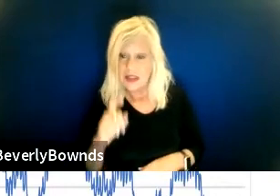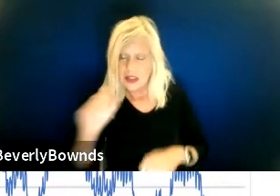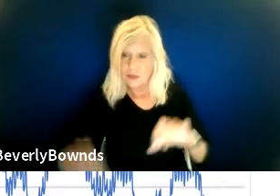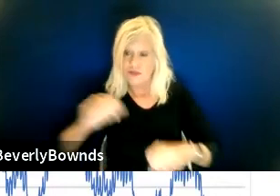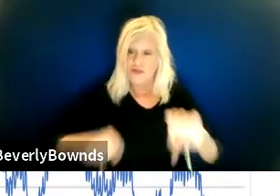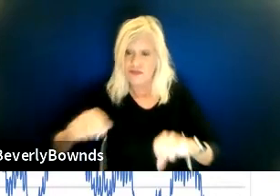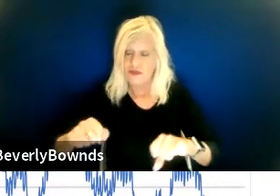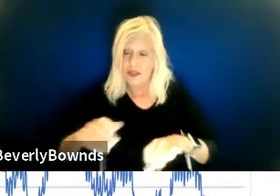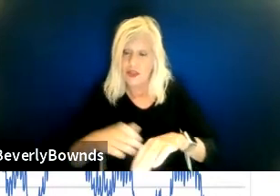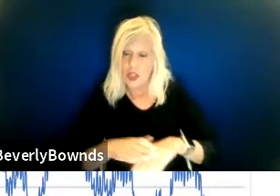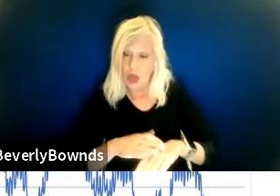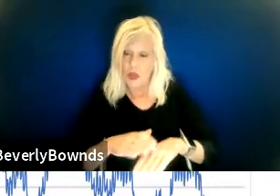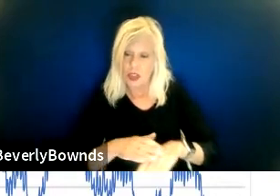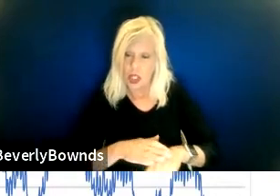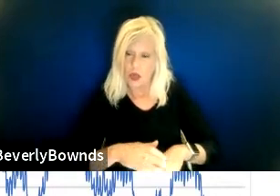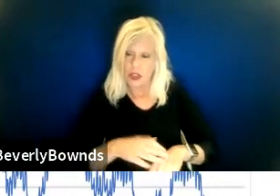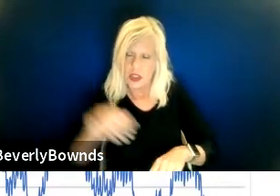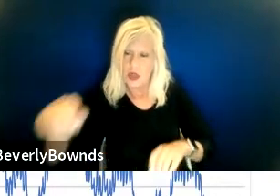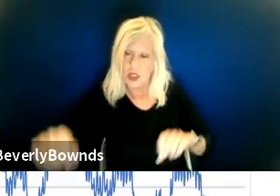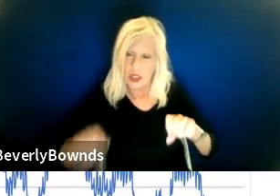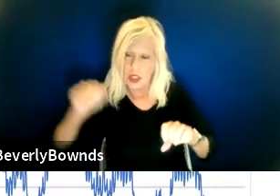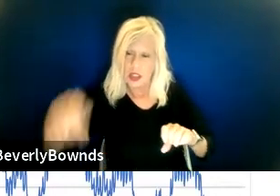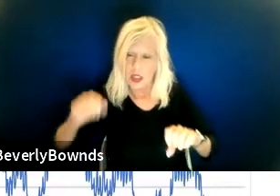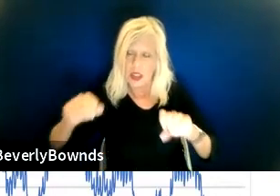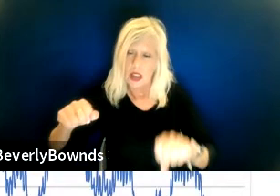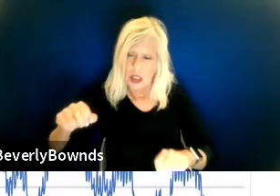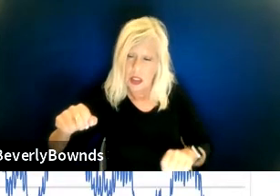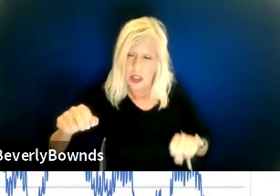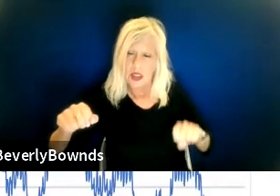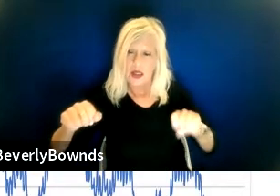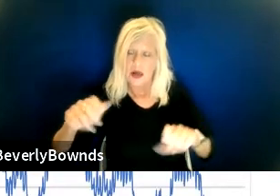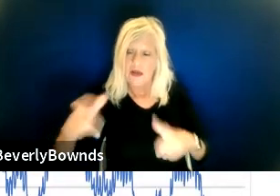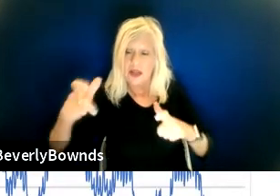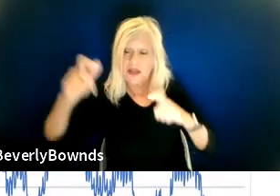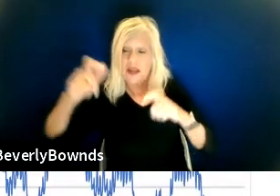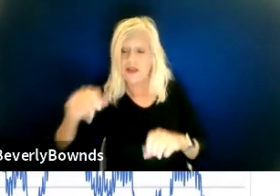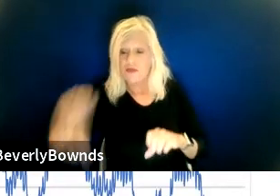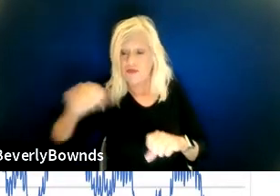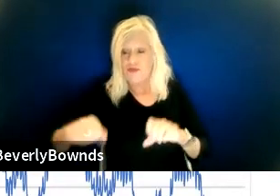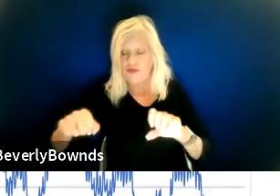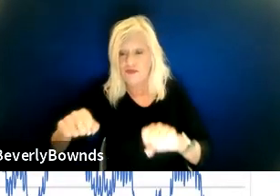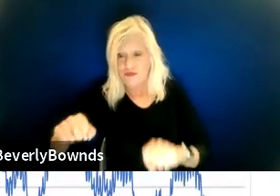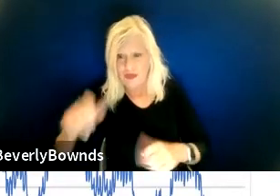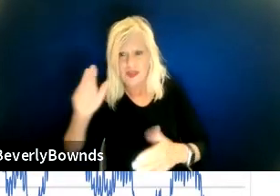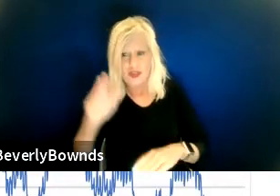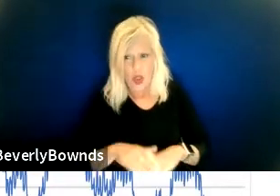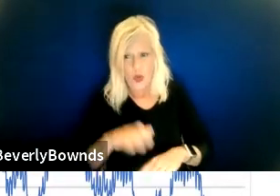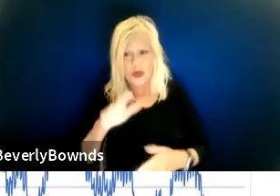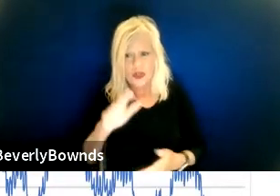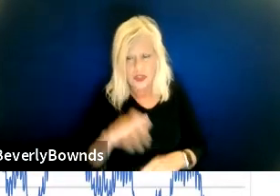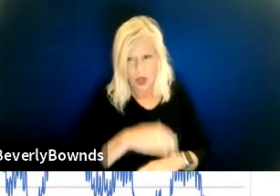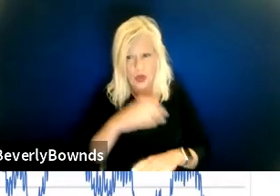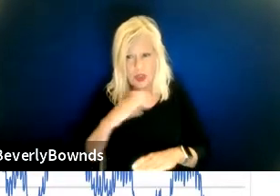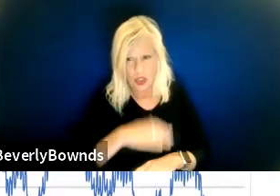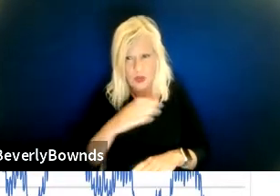and slower and slower the more we ask the person to pedal faster and faster and faster. And once again, this is a